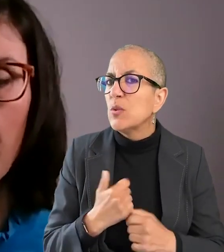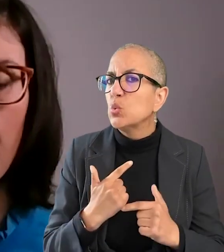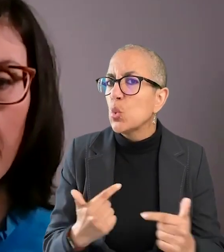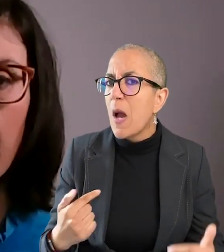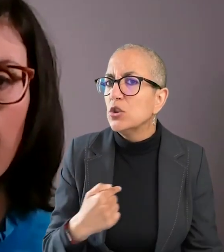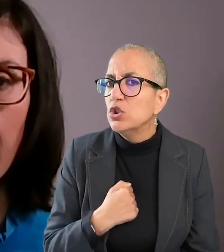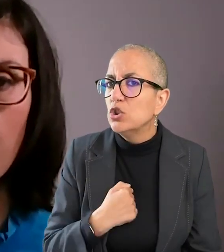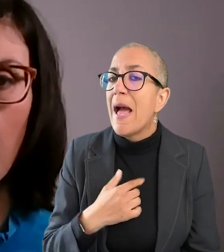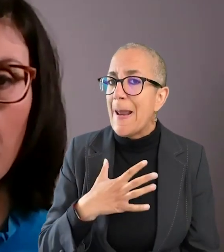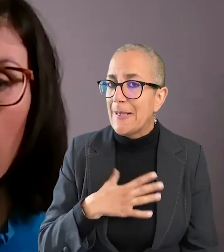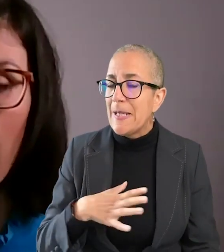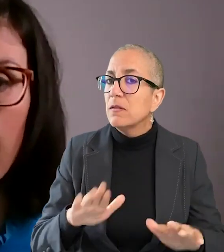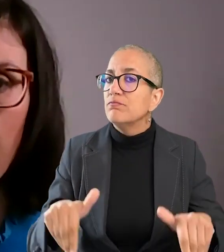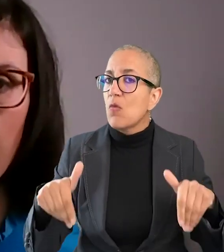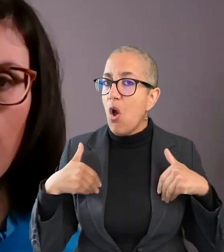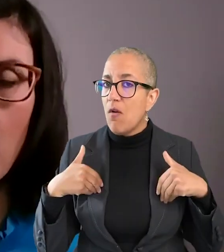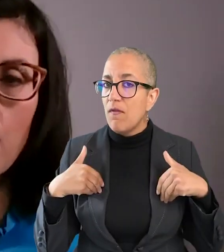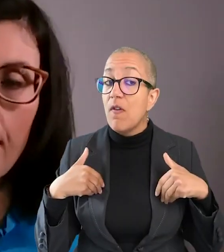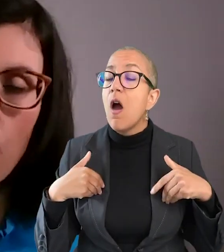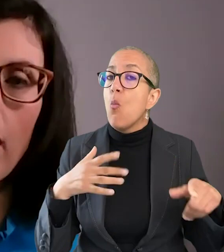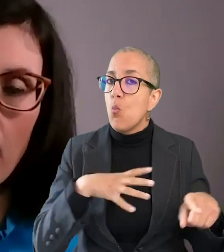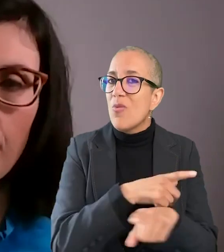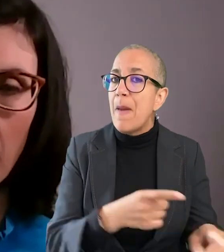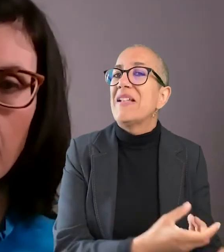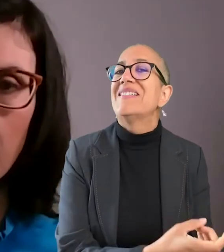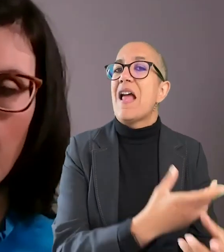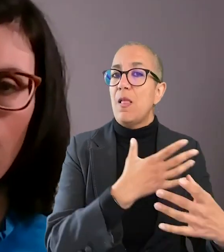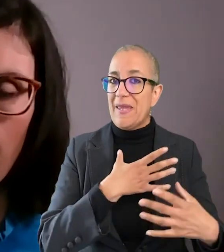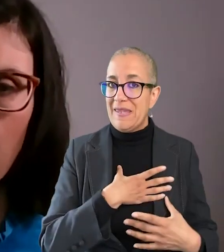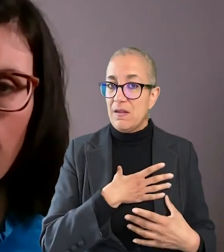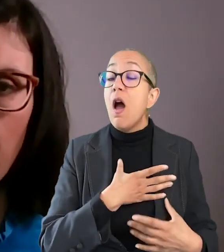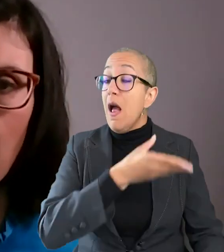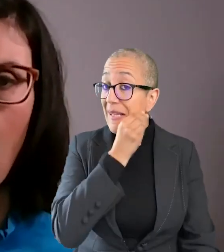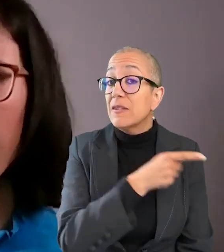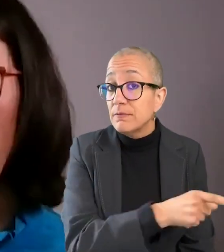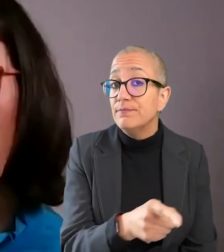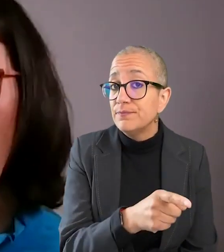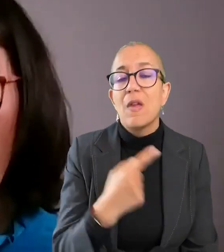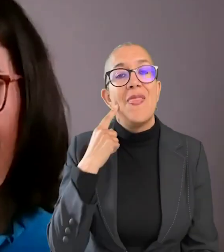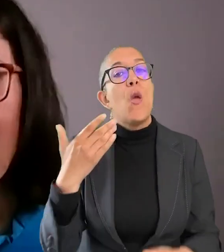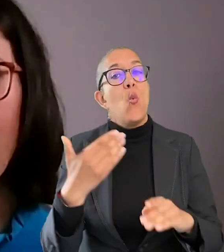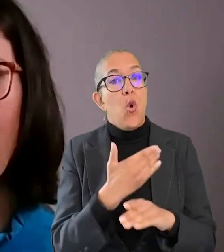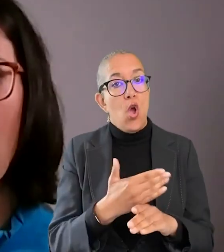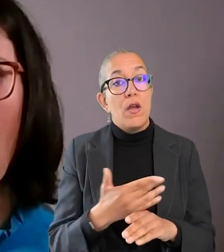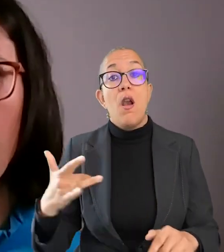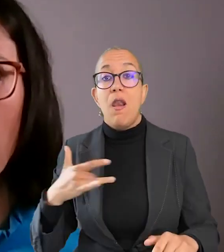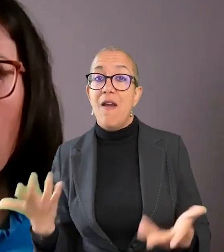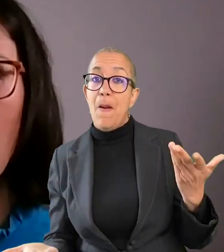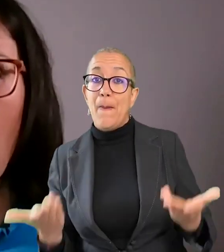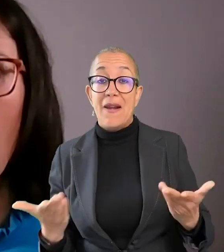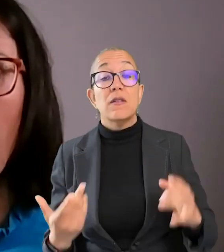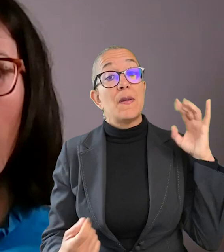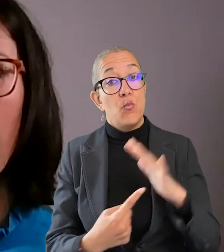much and maybe I need to take some time out, and I listen to them. So I think work-life balance is an important part of it. I think being reflective